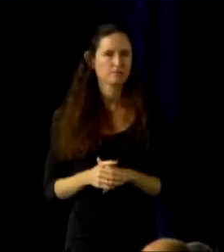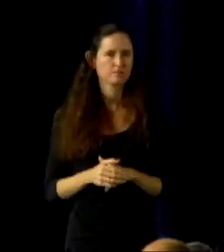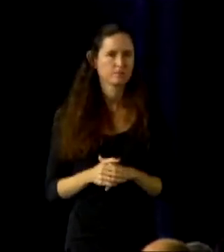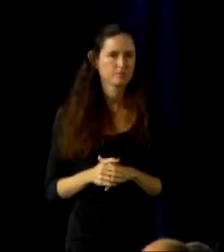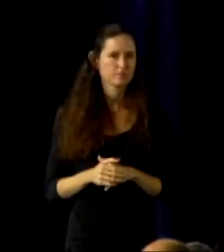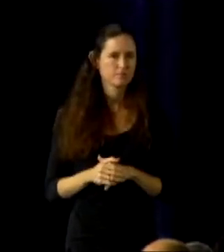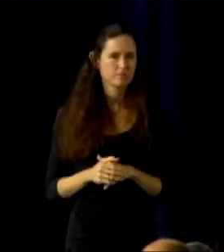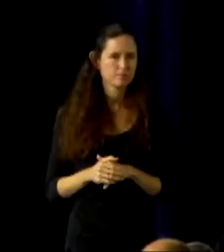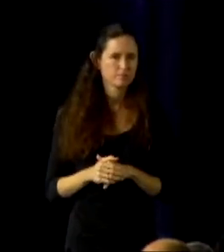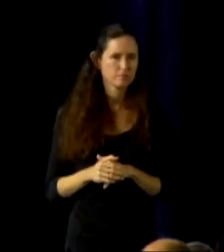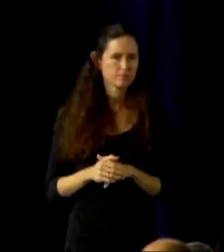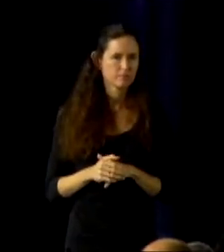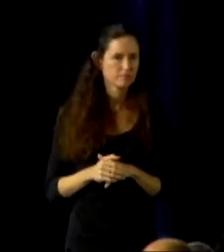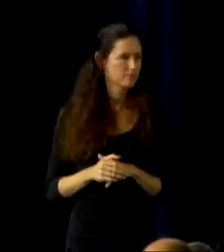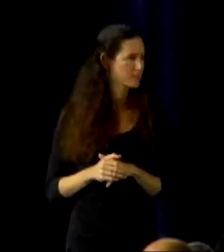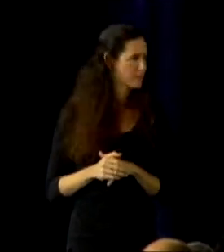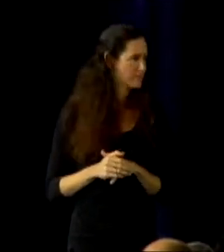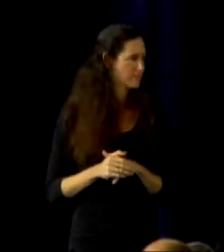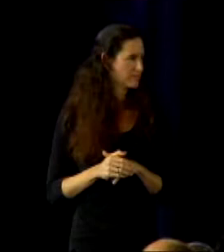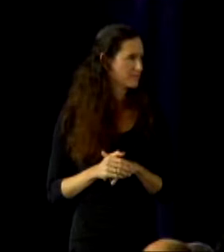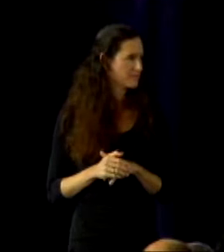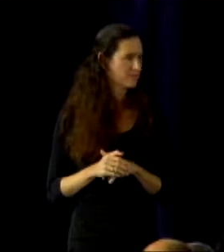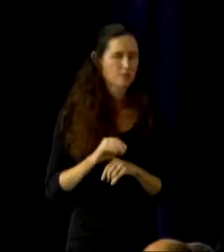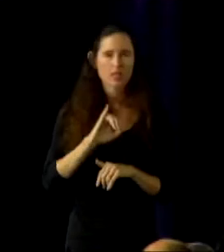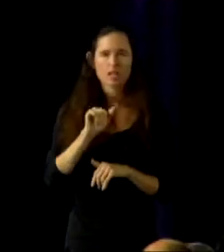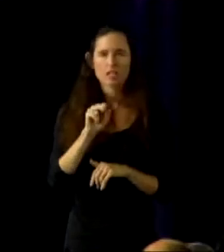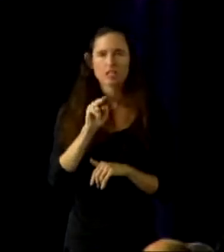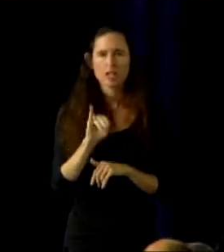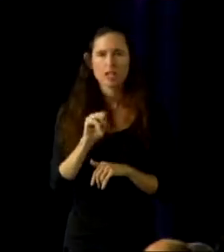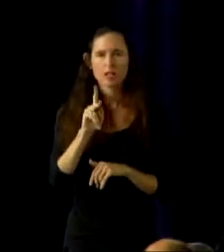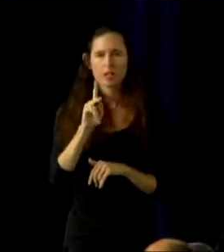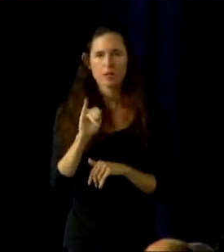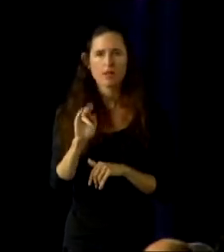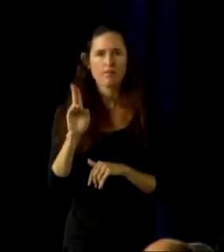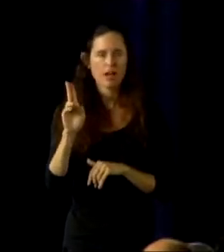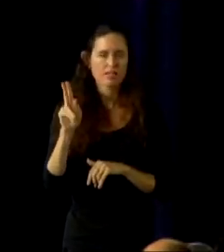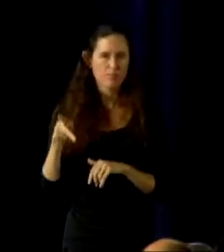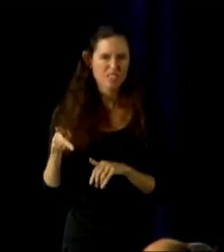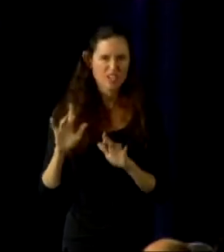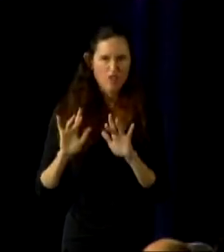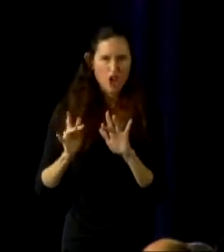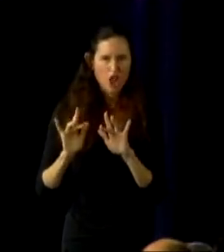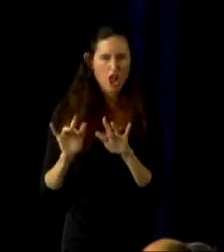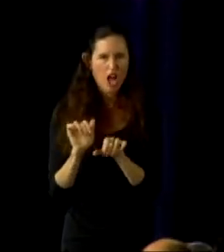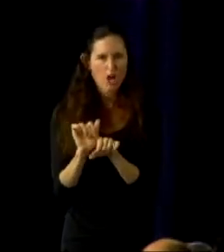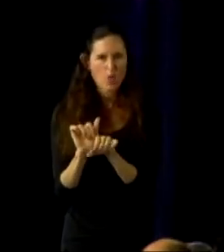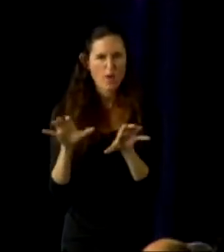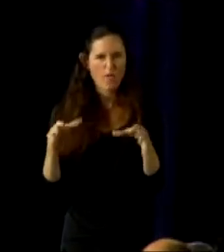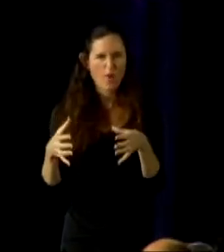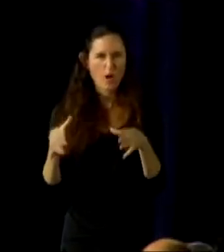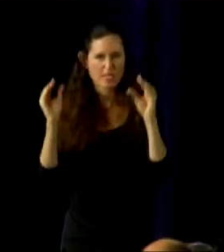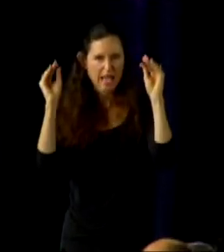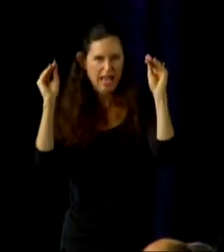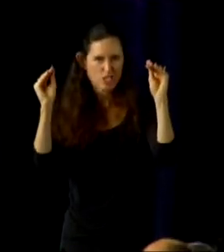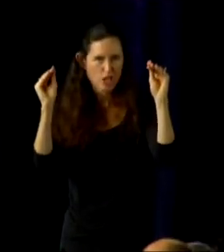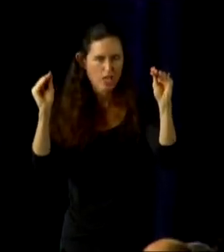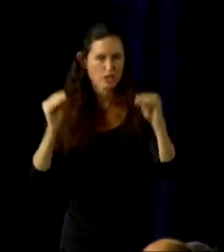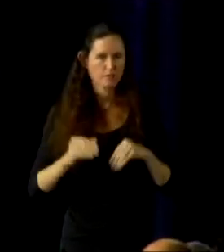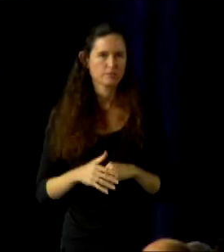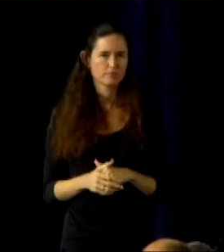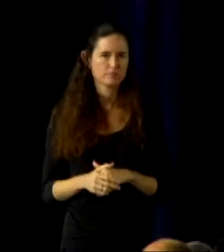She too brought her cheering crowd. Jana Coy, Vice President of Online and Workforce Education.